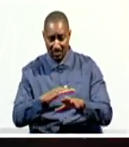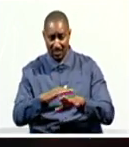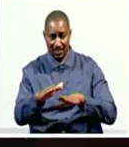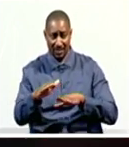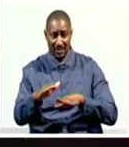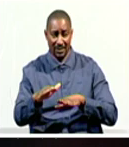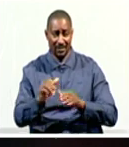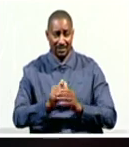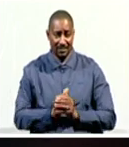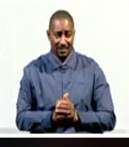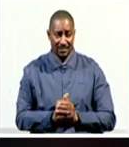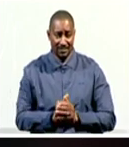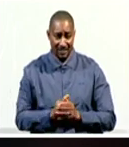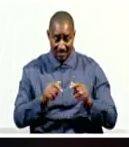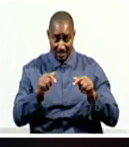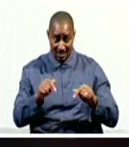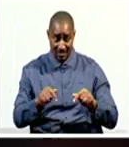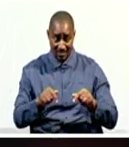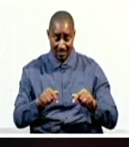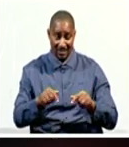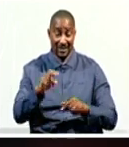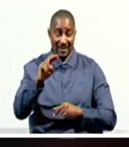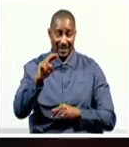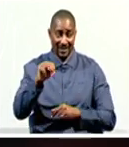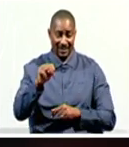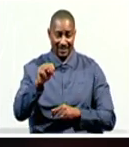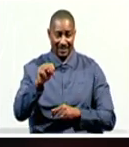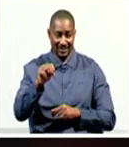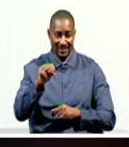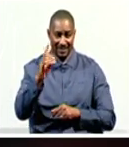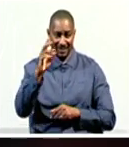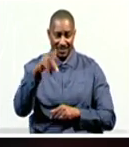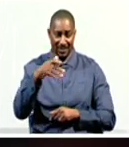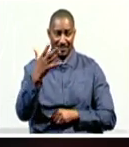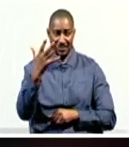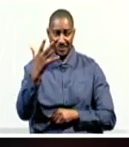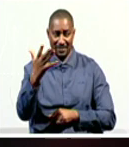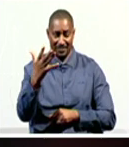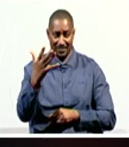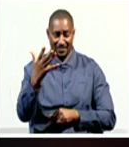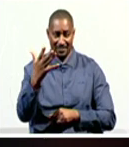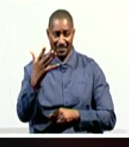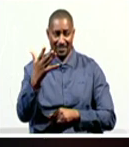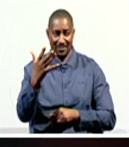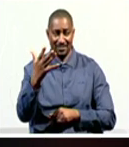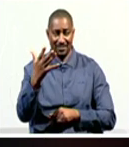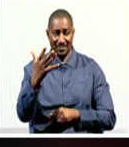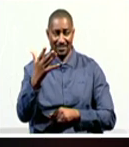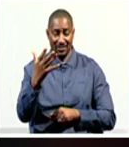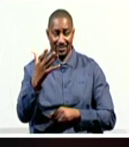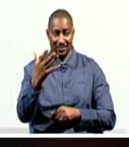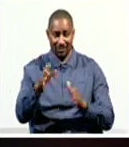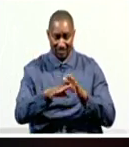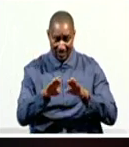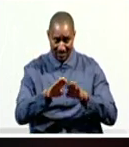were in NDP 5. That was to implement Vision 2030. And then comes Harambee. Now Harambee was to fast